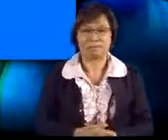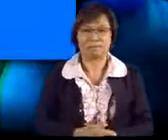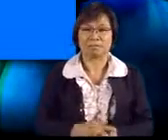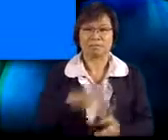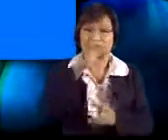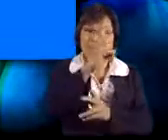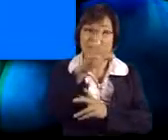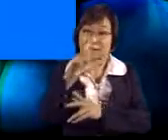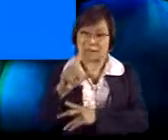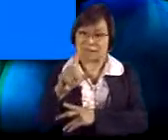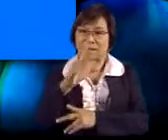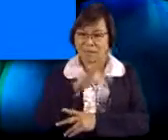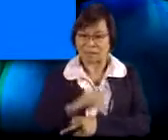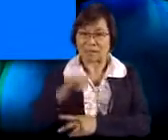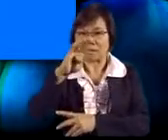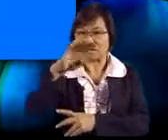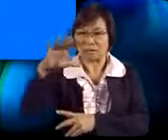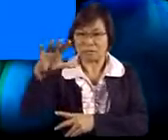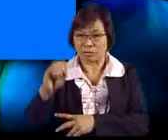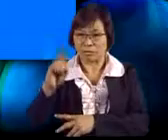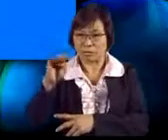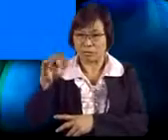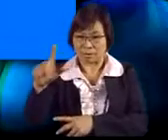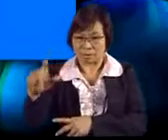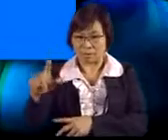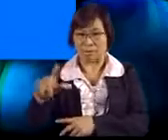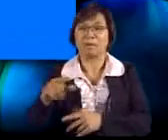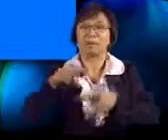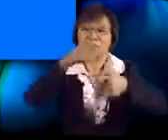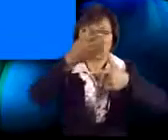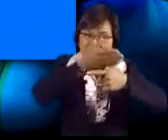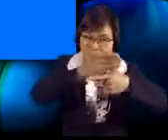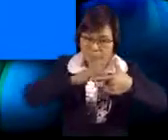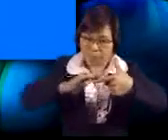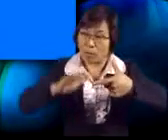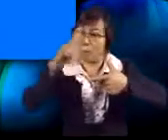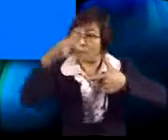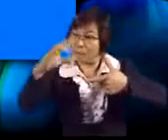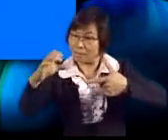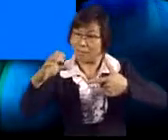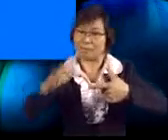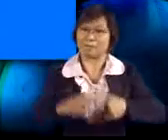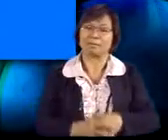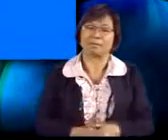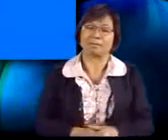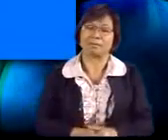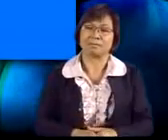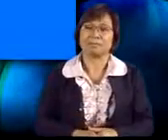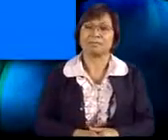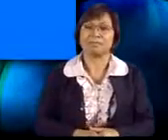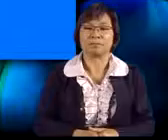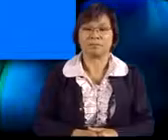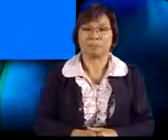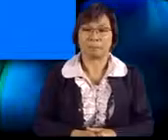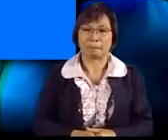6 liters and 450 milliliters divide by 100 equals